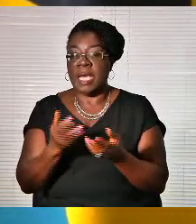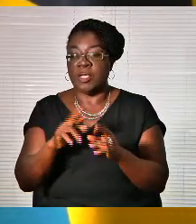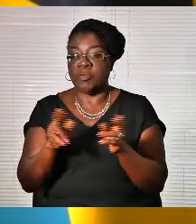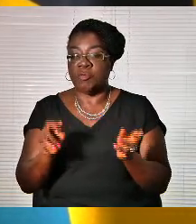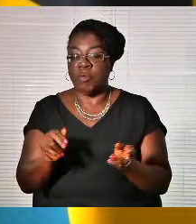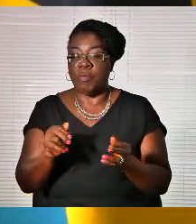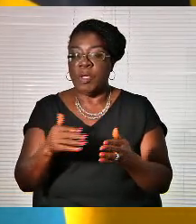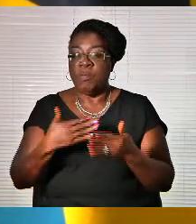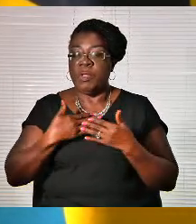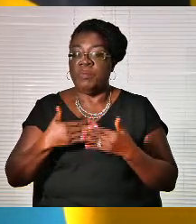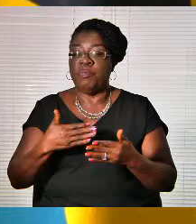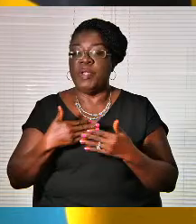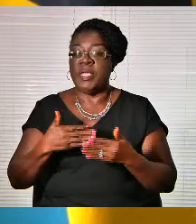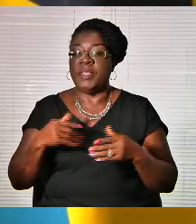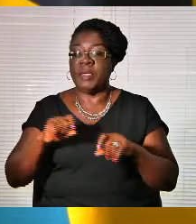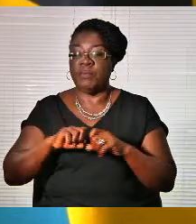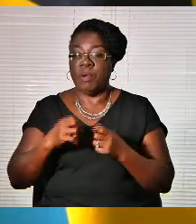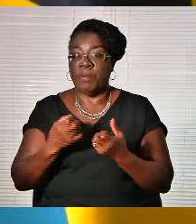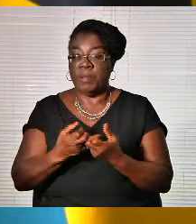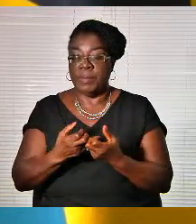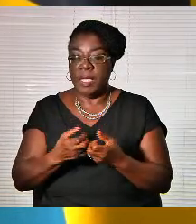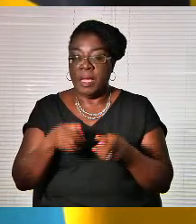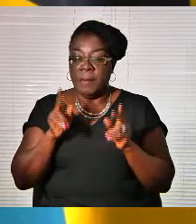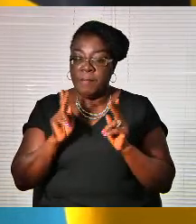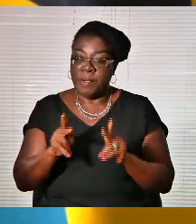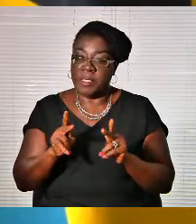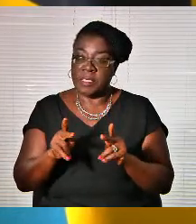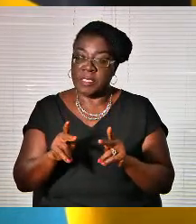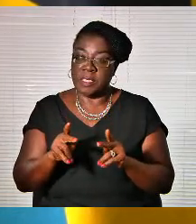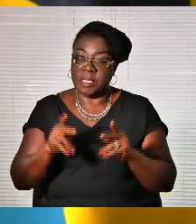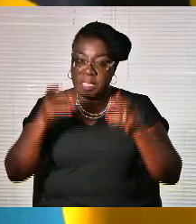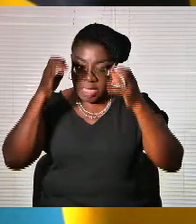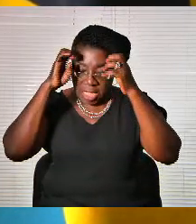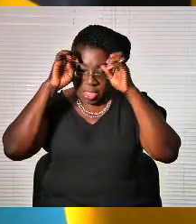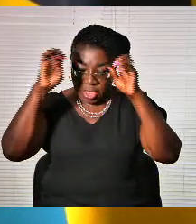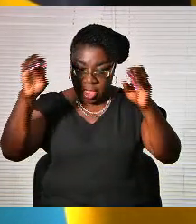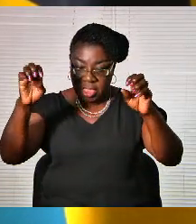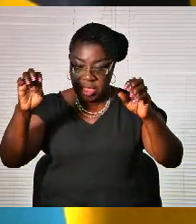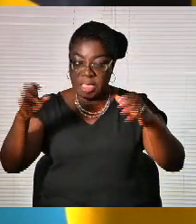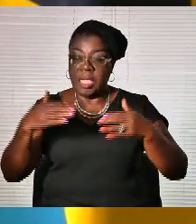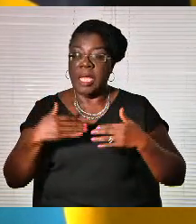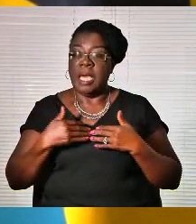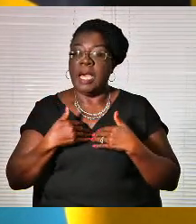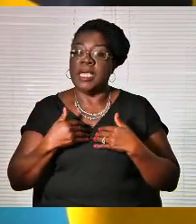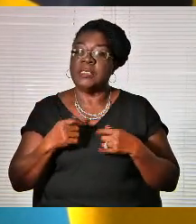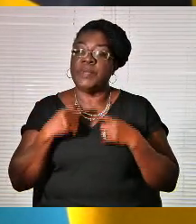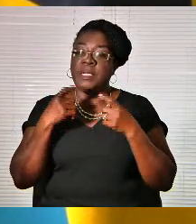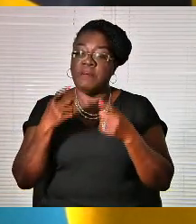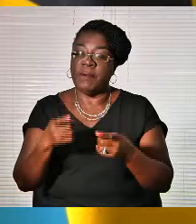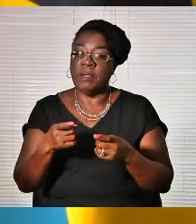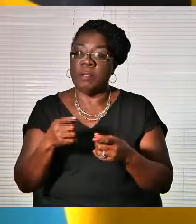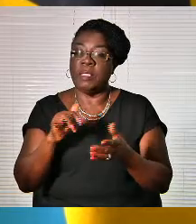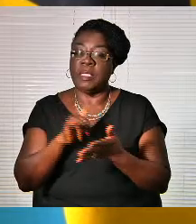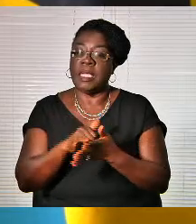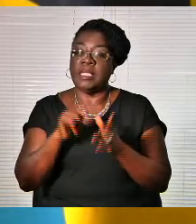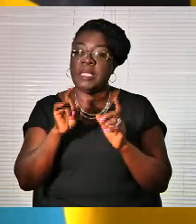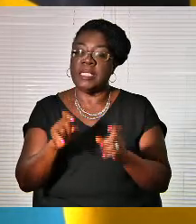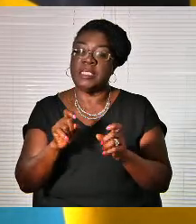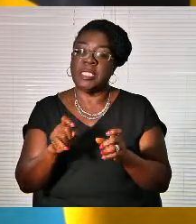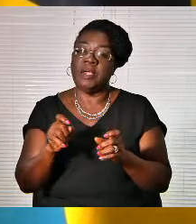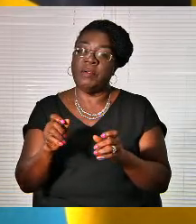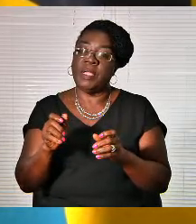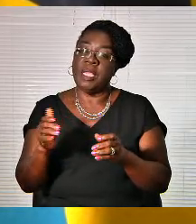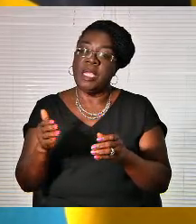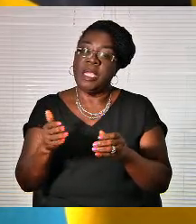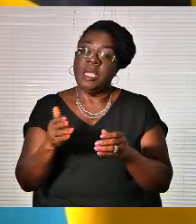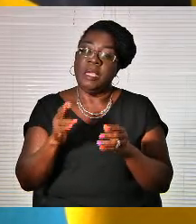The reality is that persons or education has been advised as to the necessary precautions in